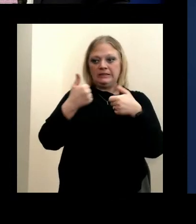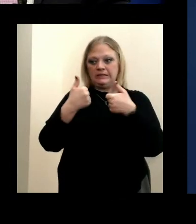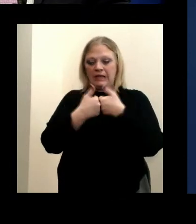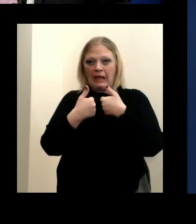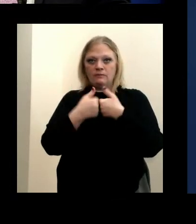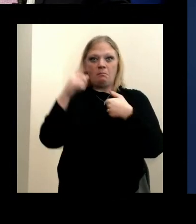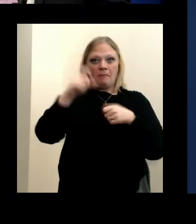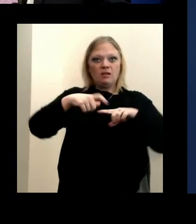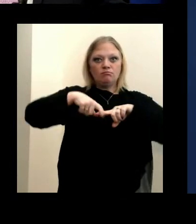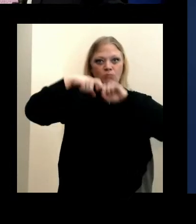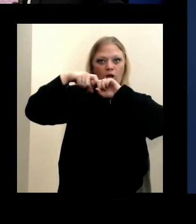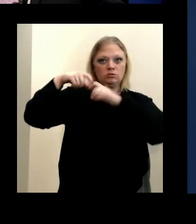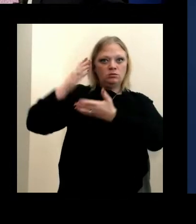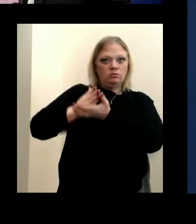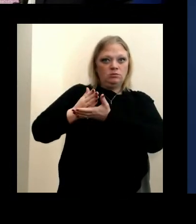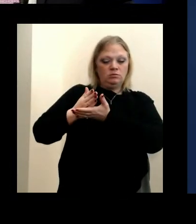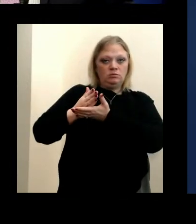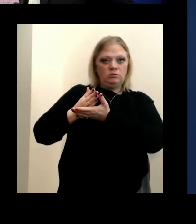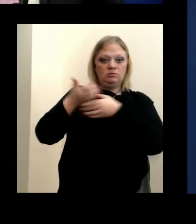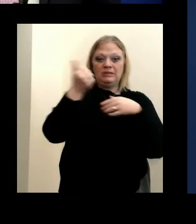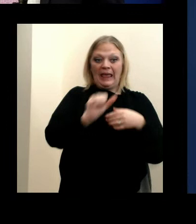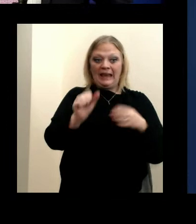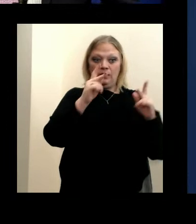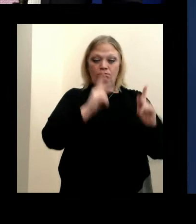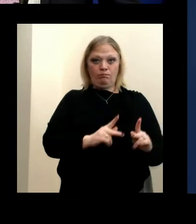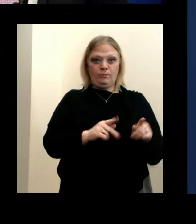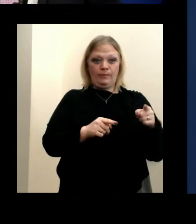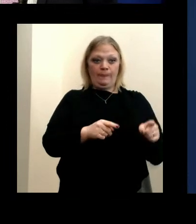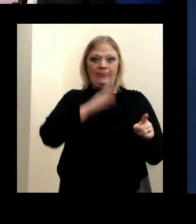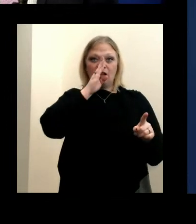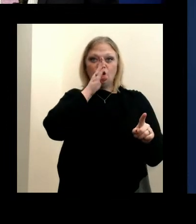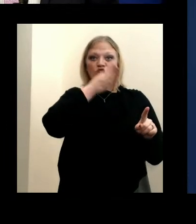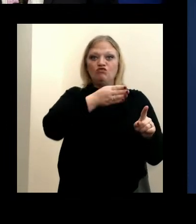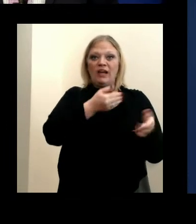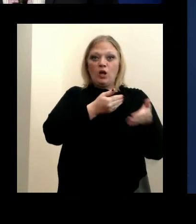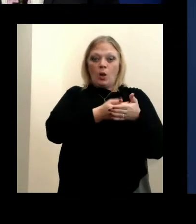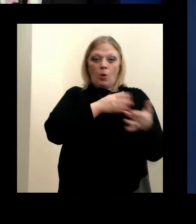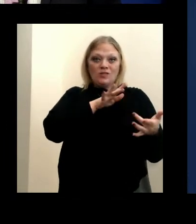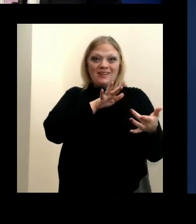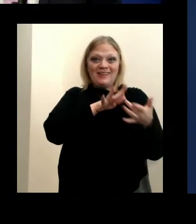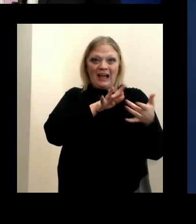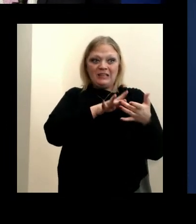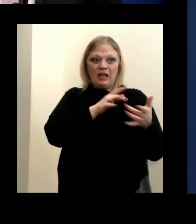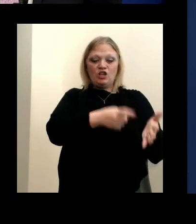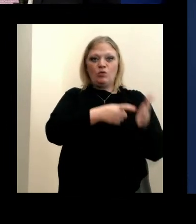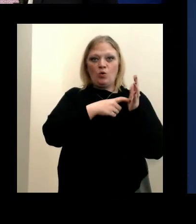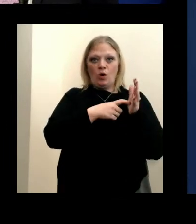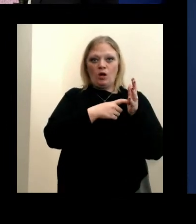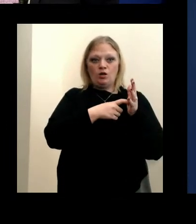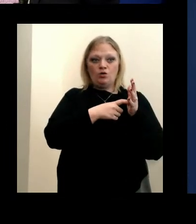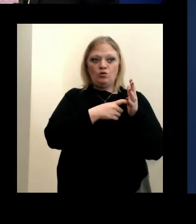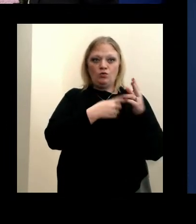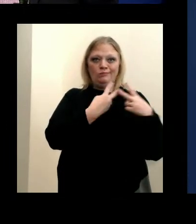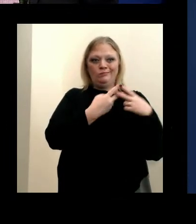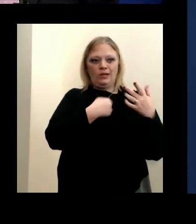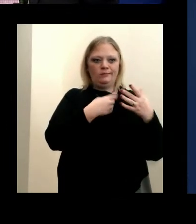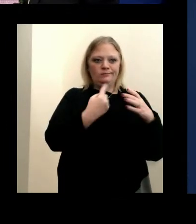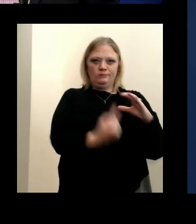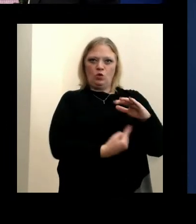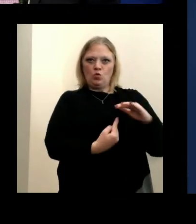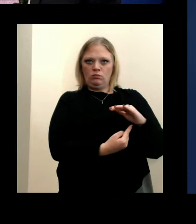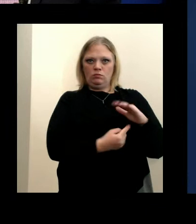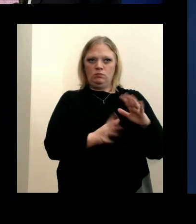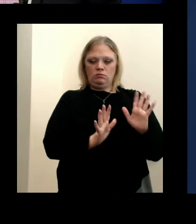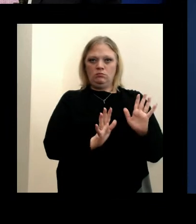pause. And any individual who was a direct close contact with the individual would be required to quarantine as determined by contact